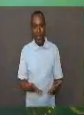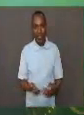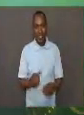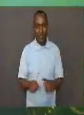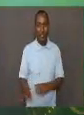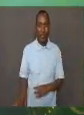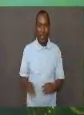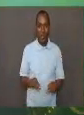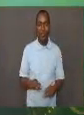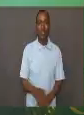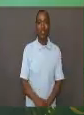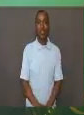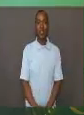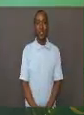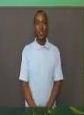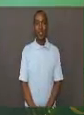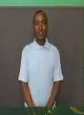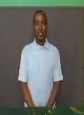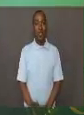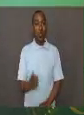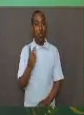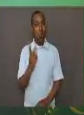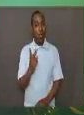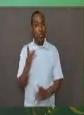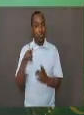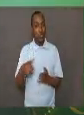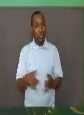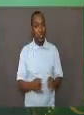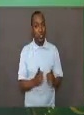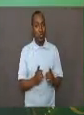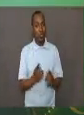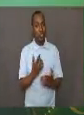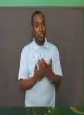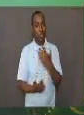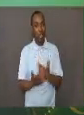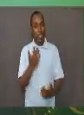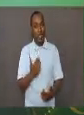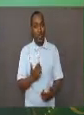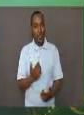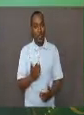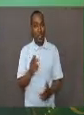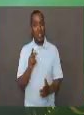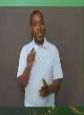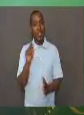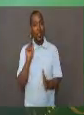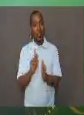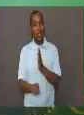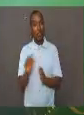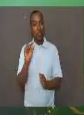Welcome back, students. The 2 techniques we discussed that